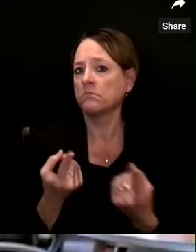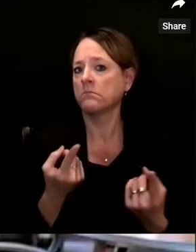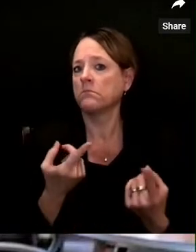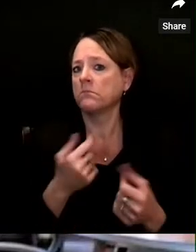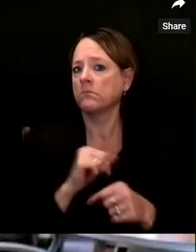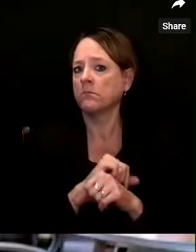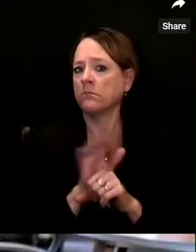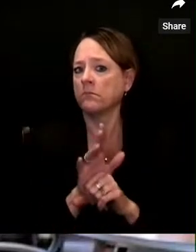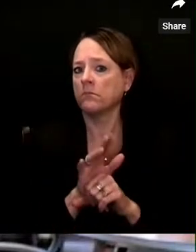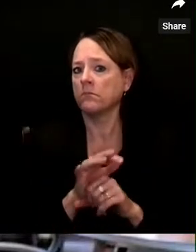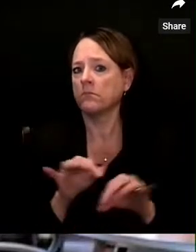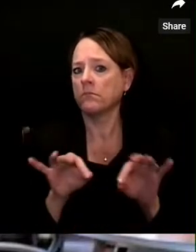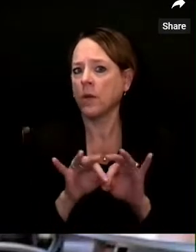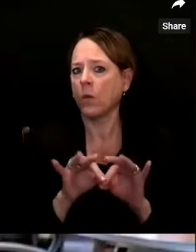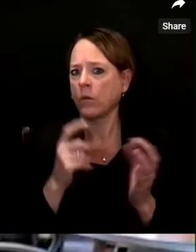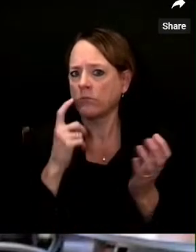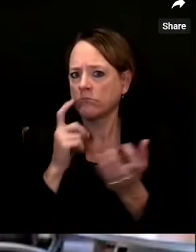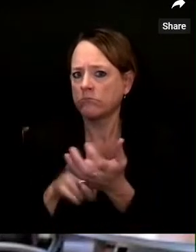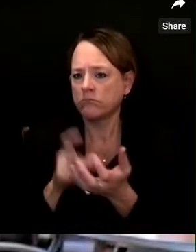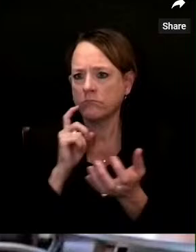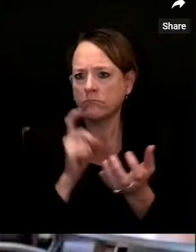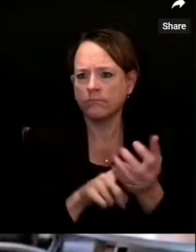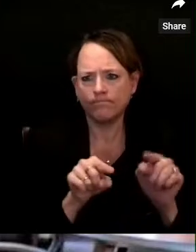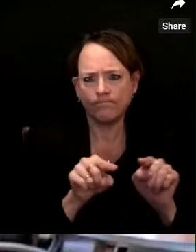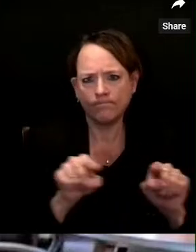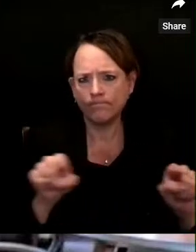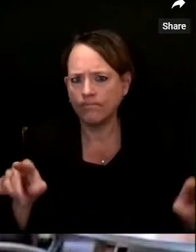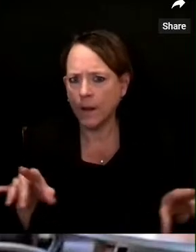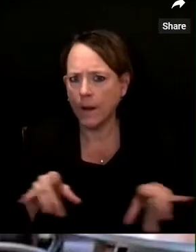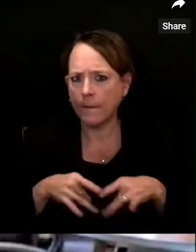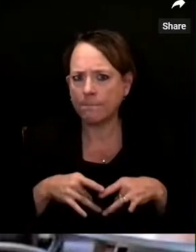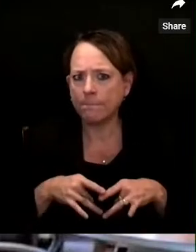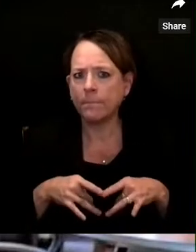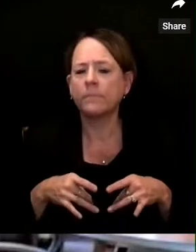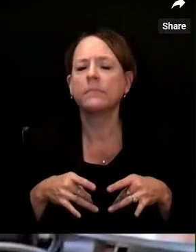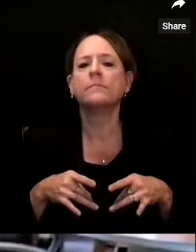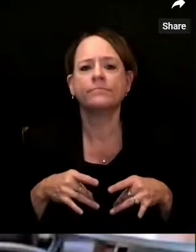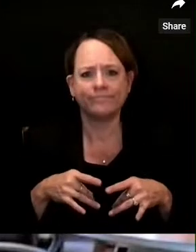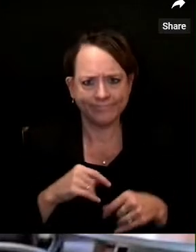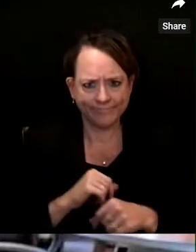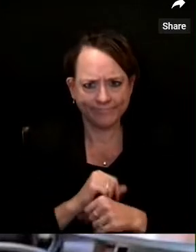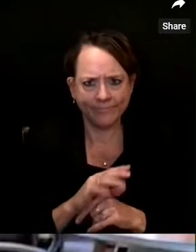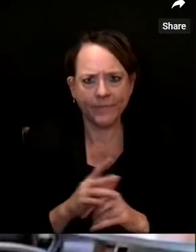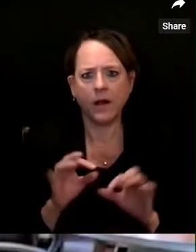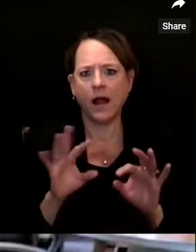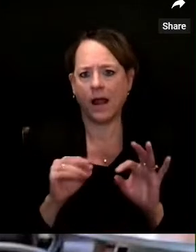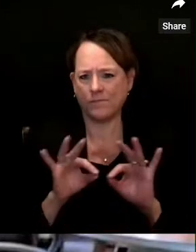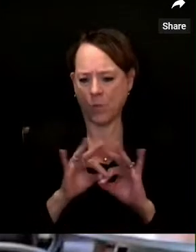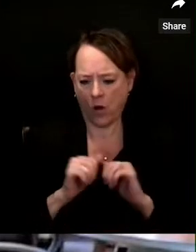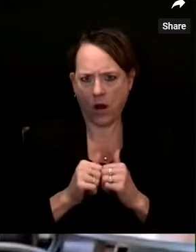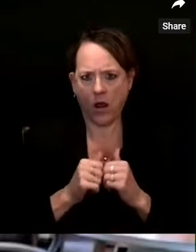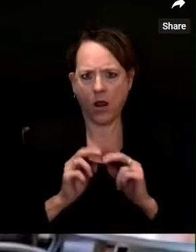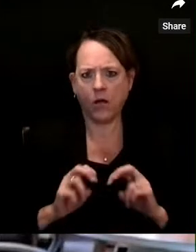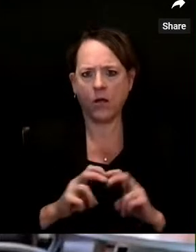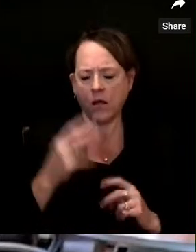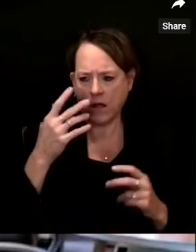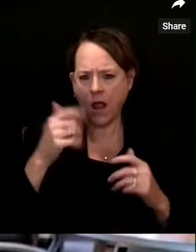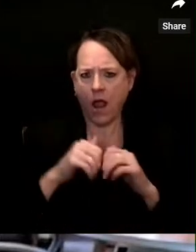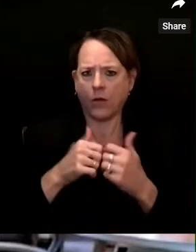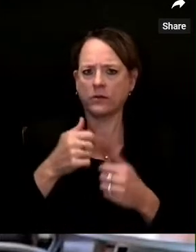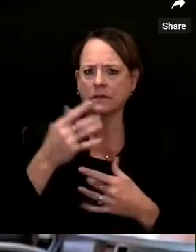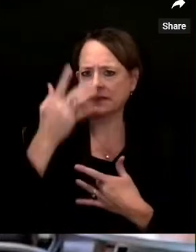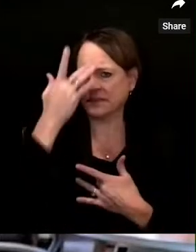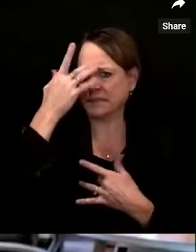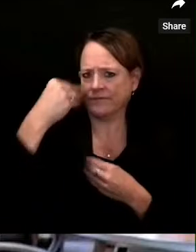identify each new case and really understand the progression of the disease, we had a lot of community testing capability that